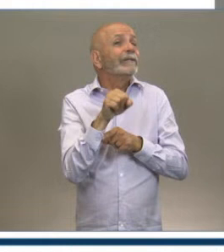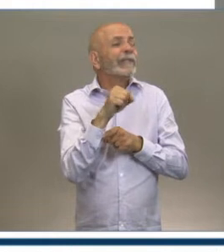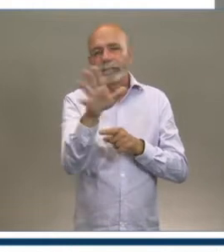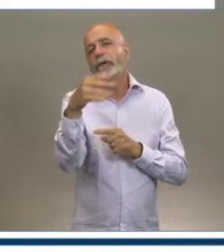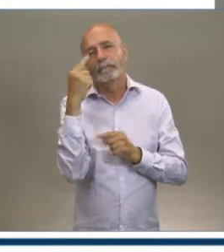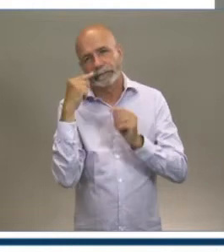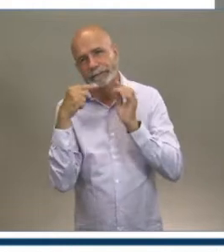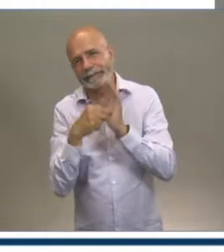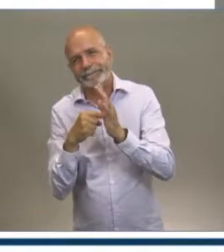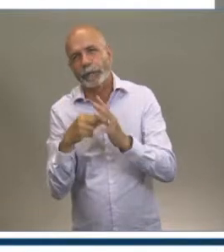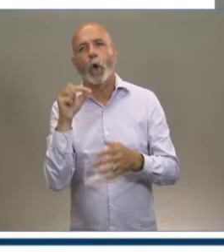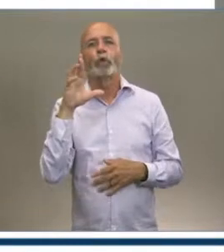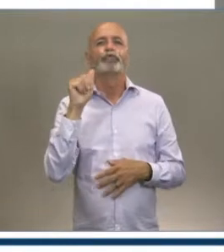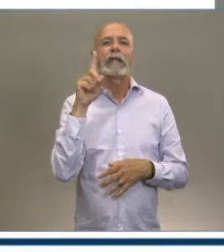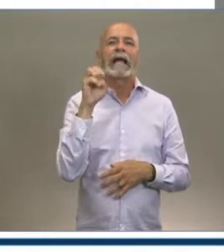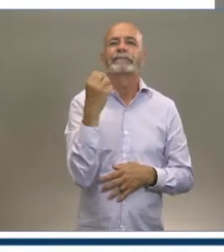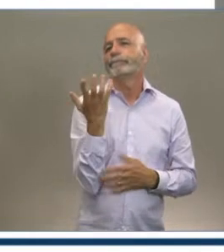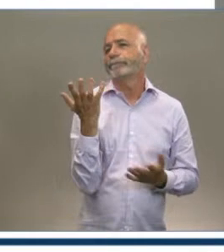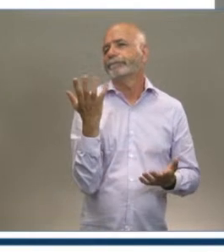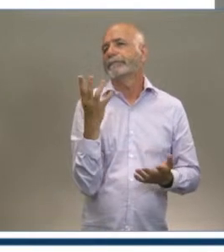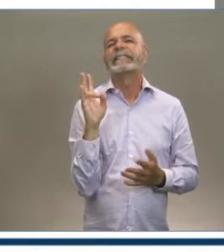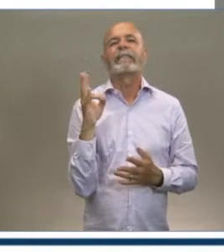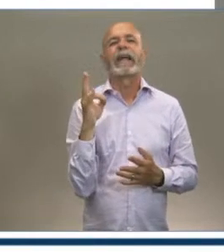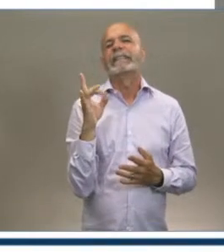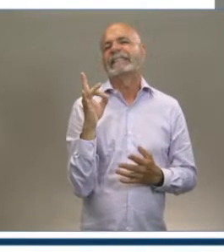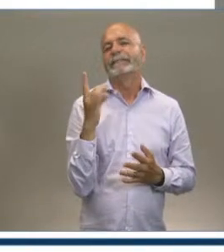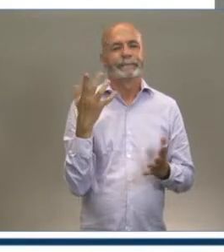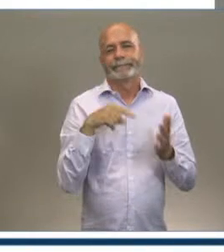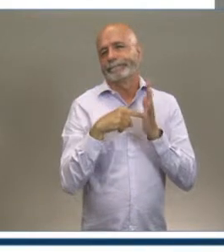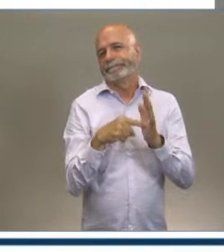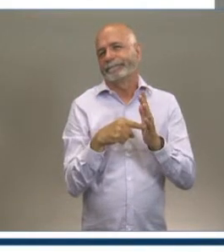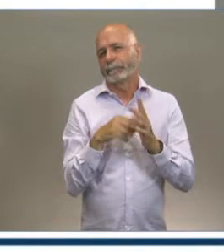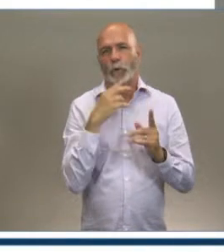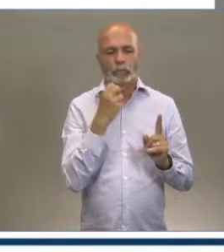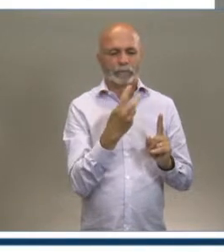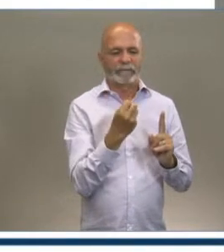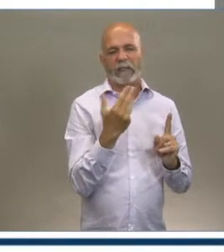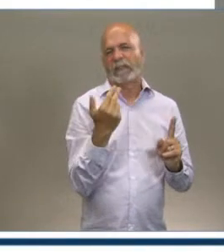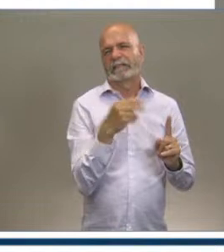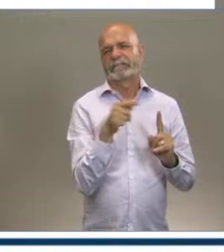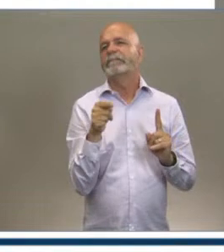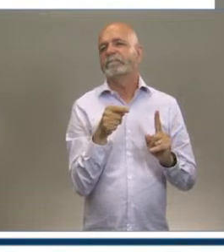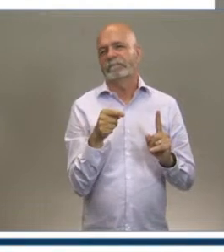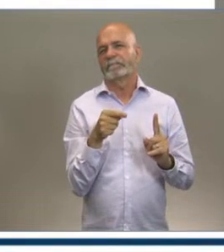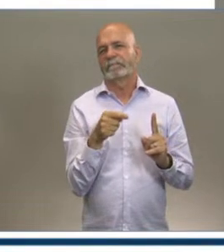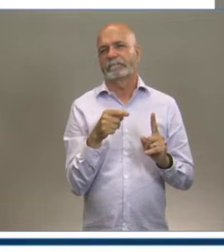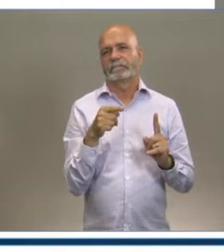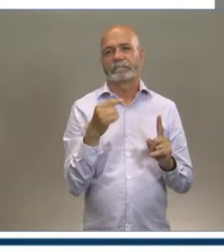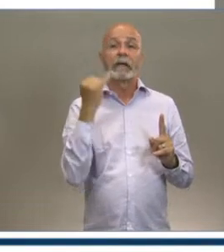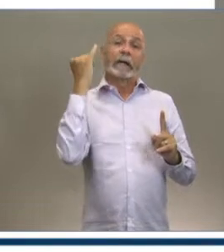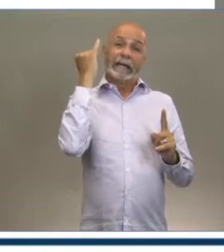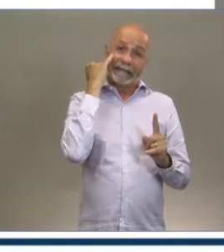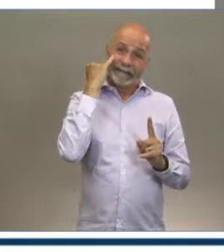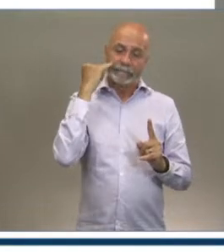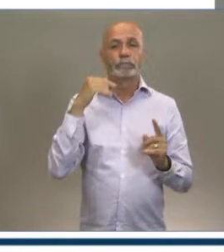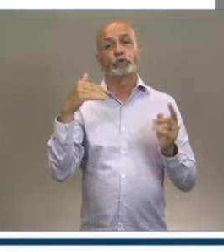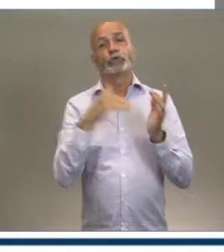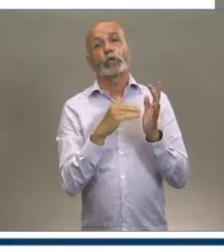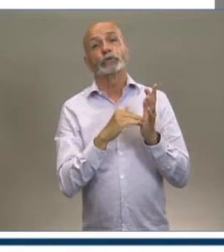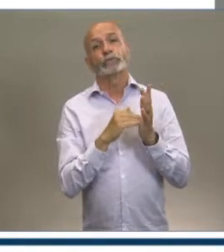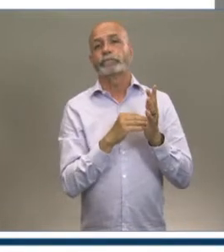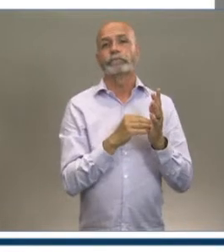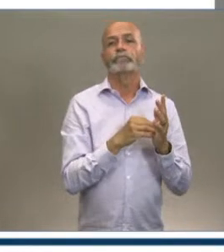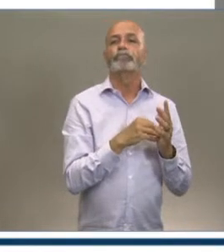usually 12 or 13 or sometimes even 14, if it's the judgment of the healthcare provider